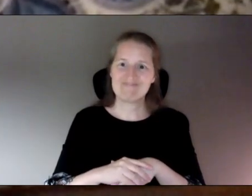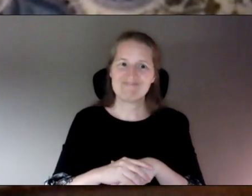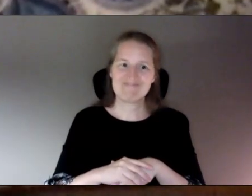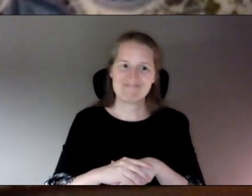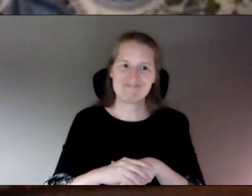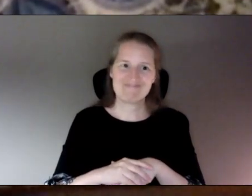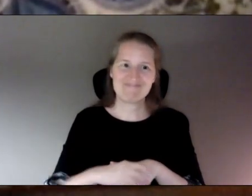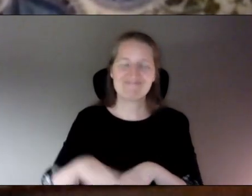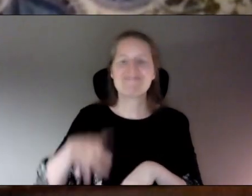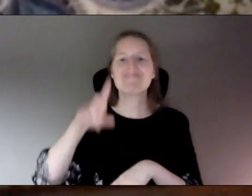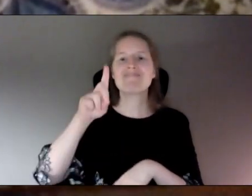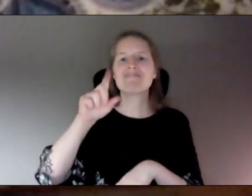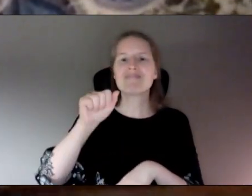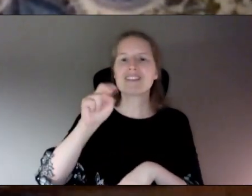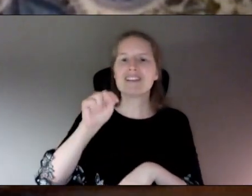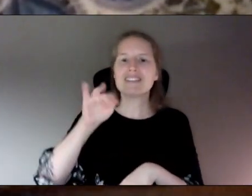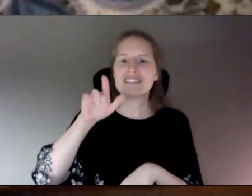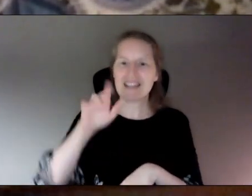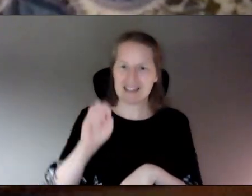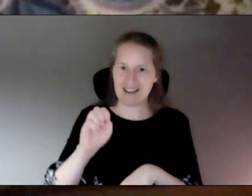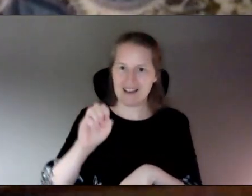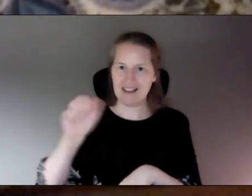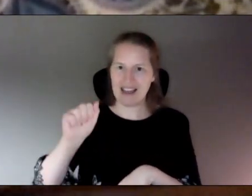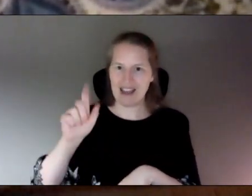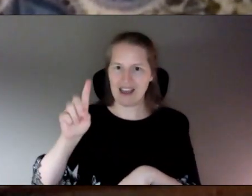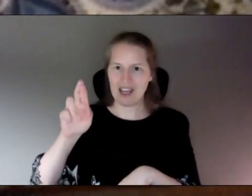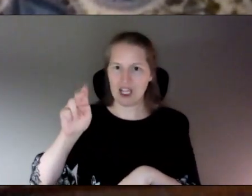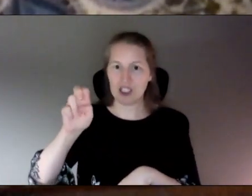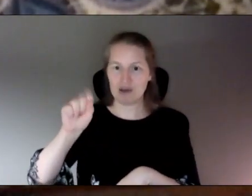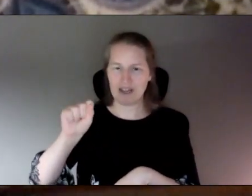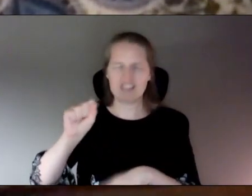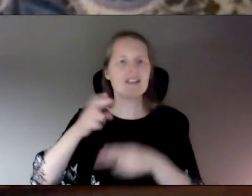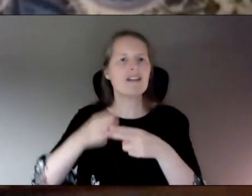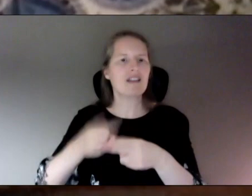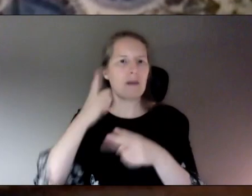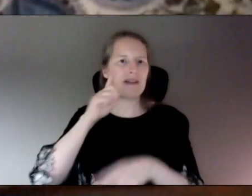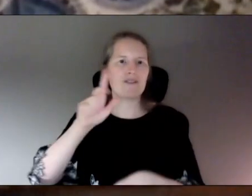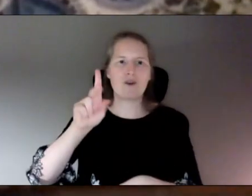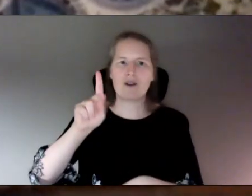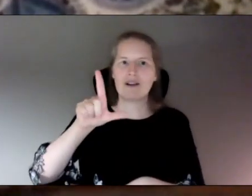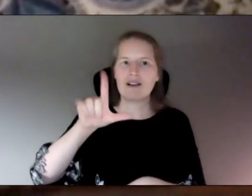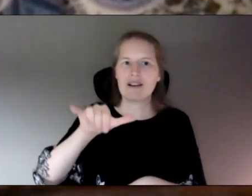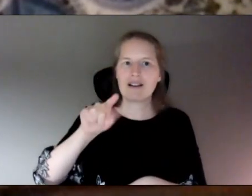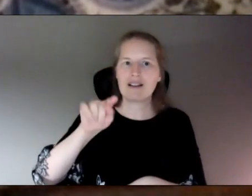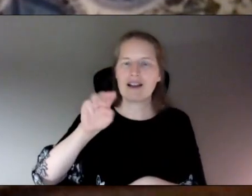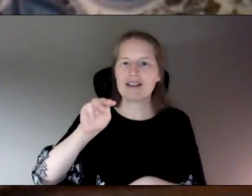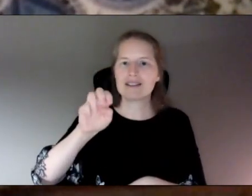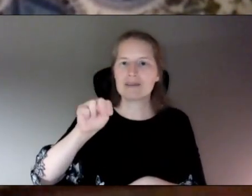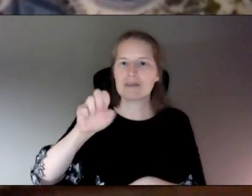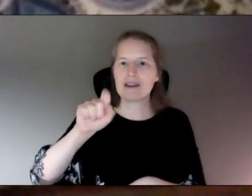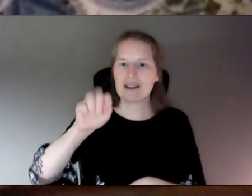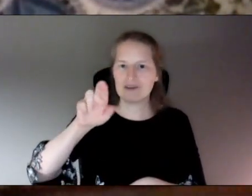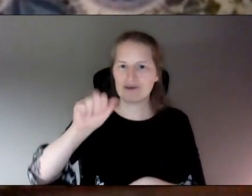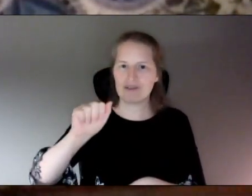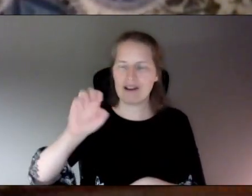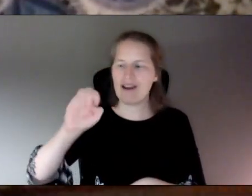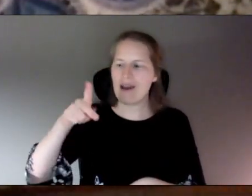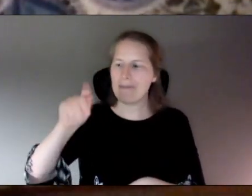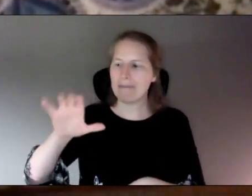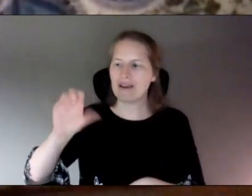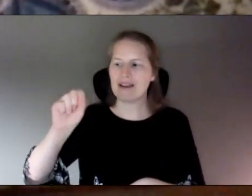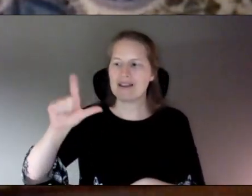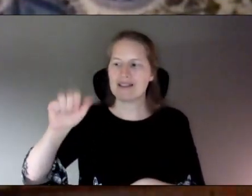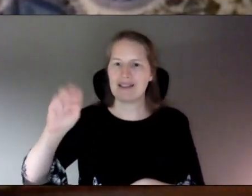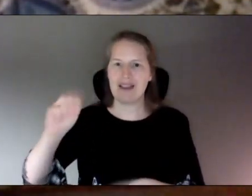Danielle A. Drakes is nominated for Clytemnestra, an epic slam poem at Theater Alliance. The